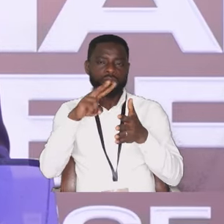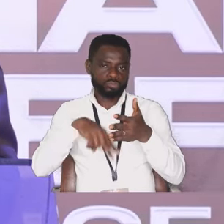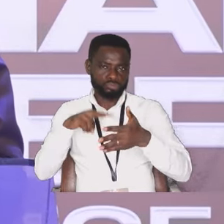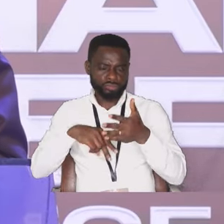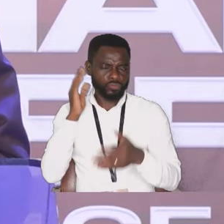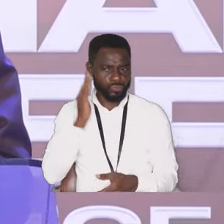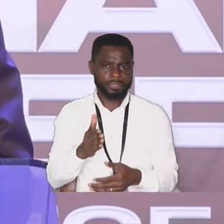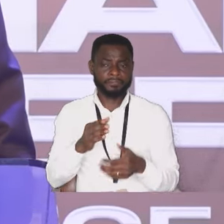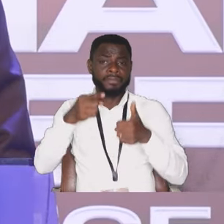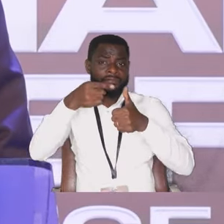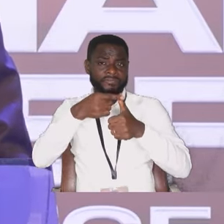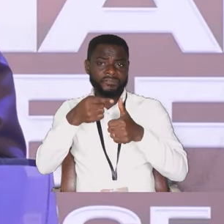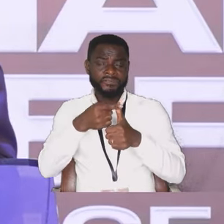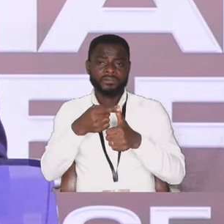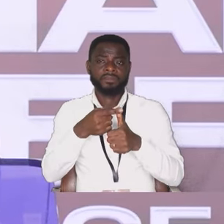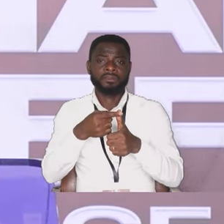passages. The first one is